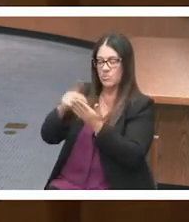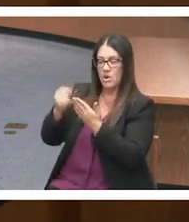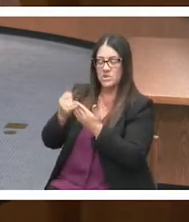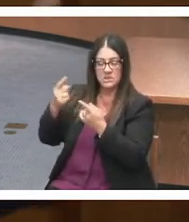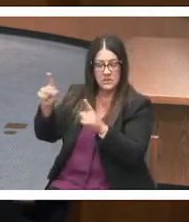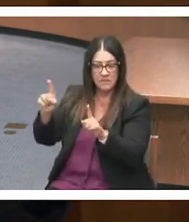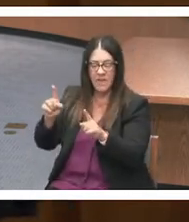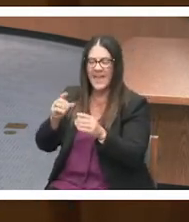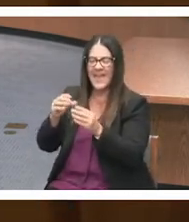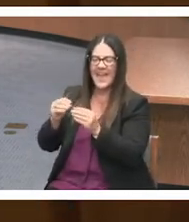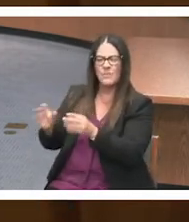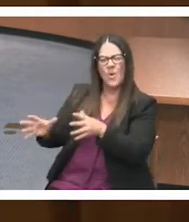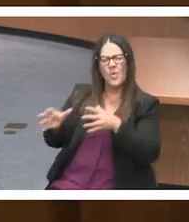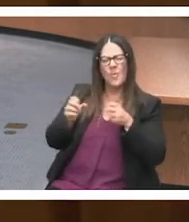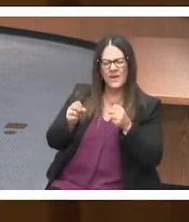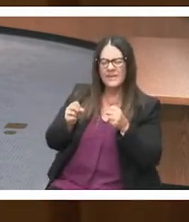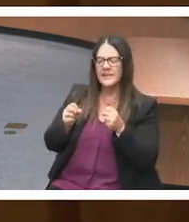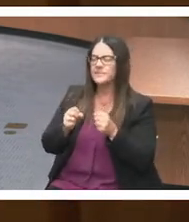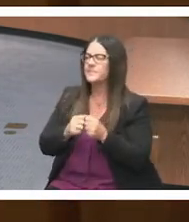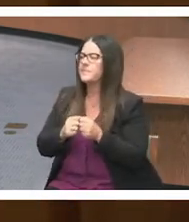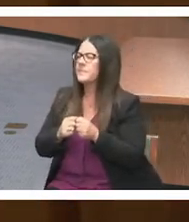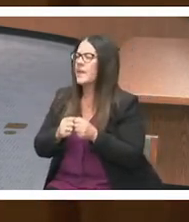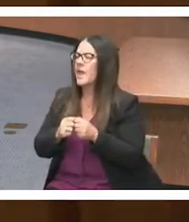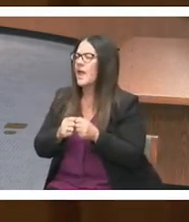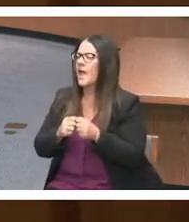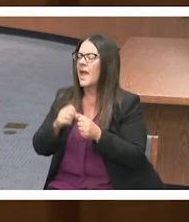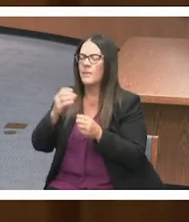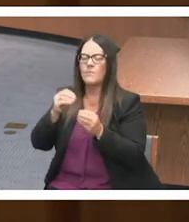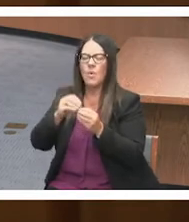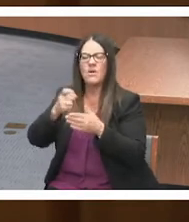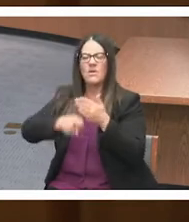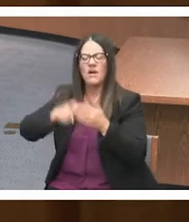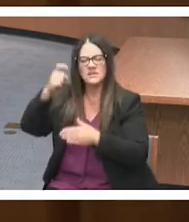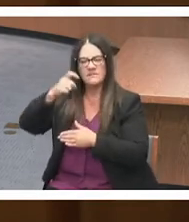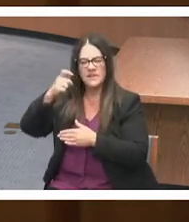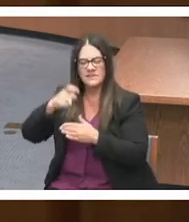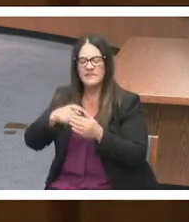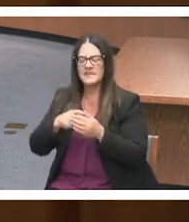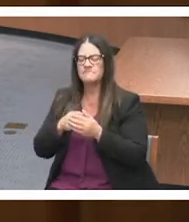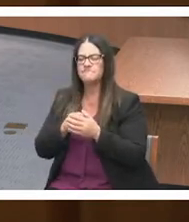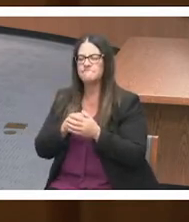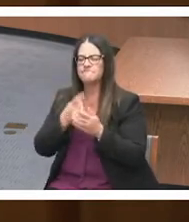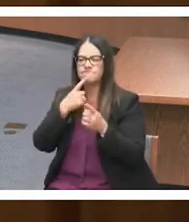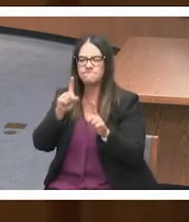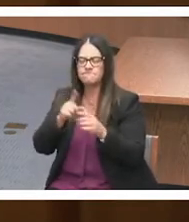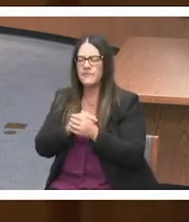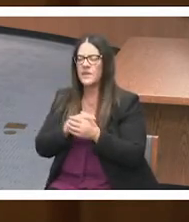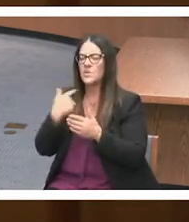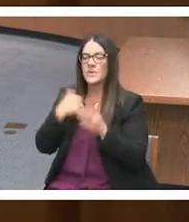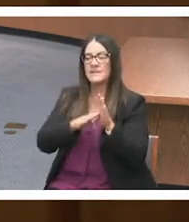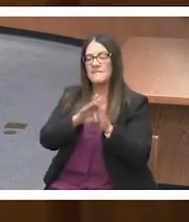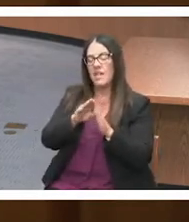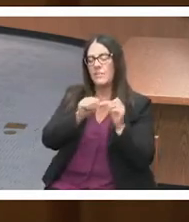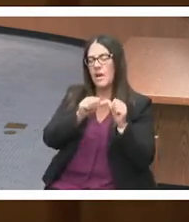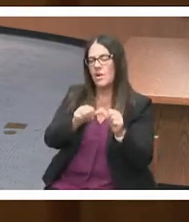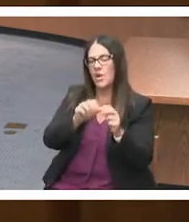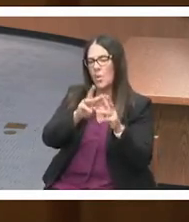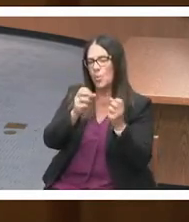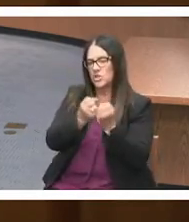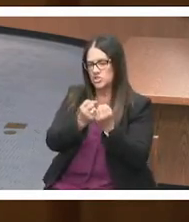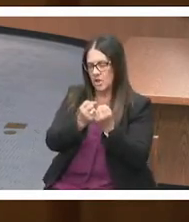done more quickly and ultimately cost effectively? So we've developed essentially like an ongoing